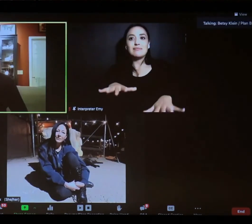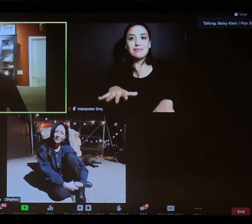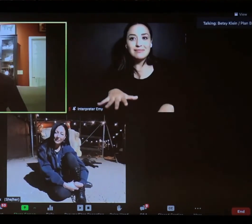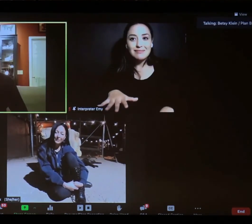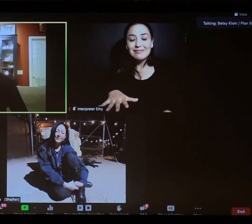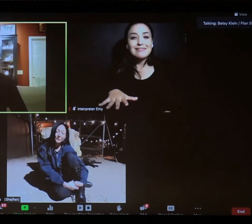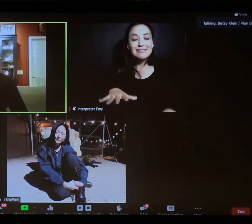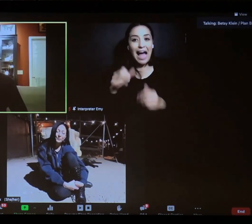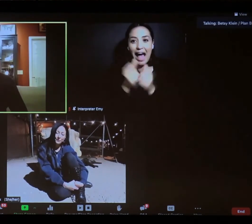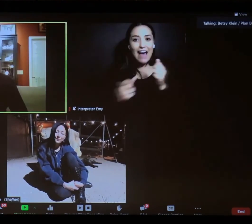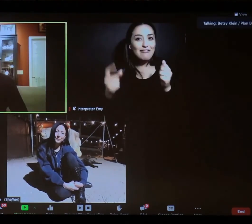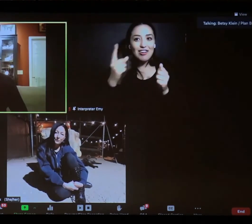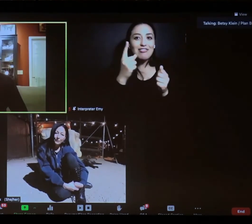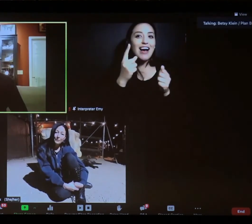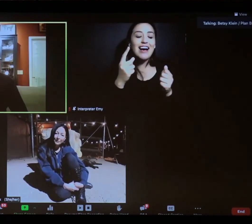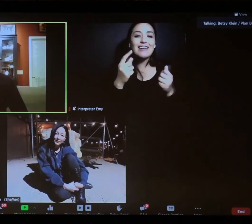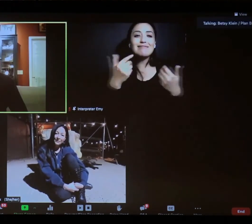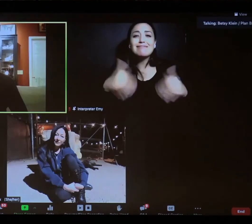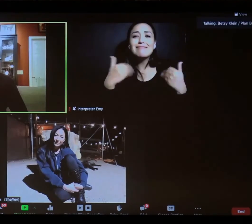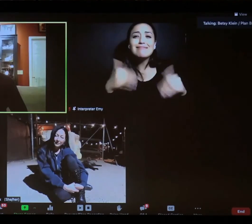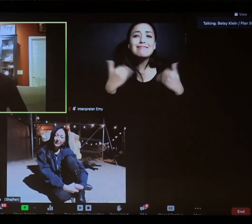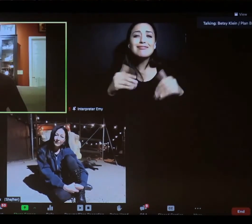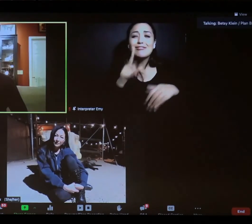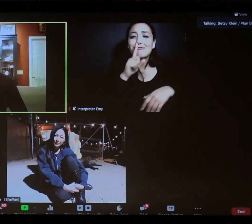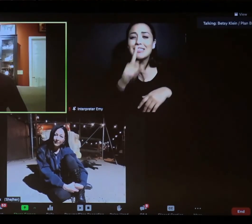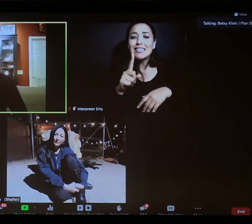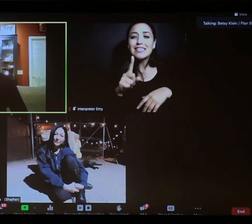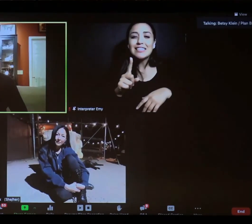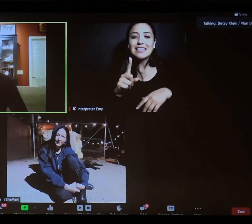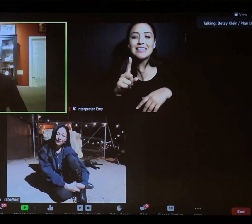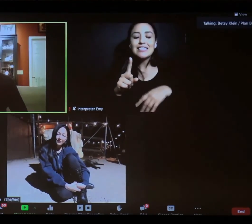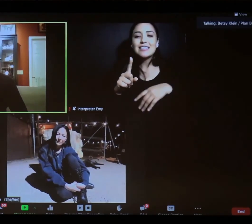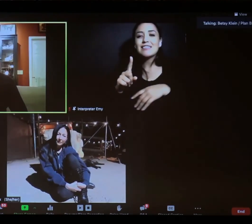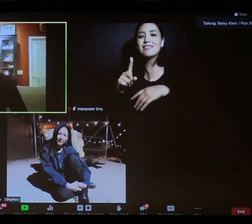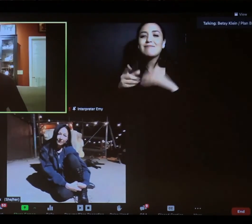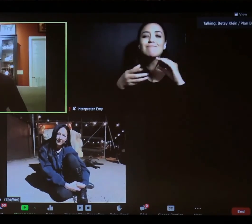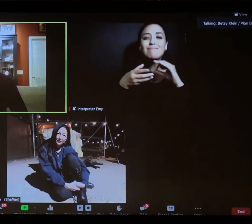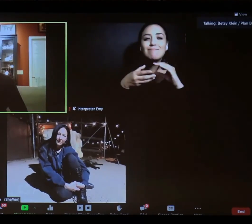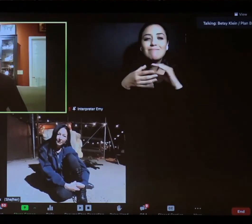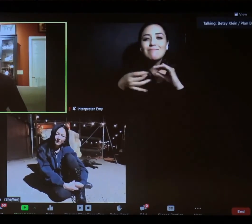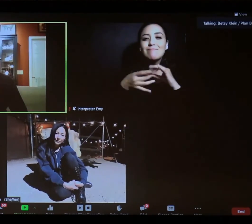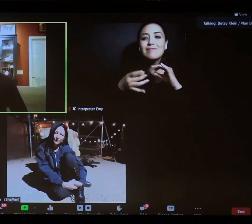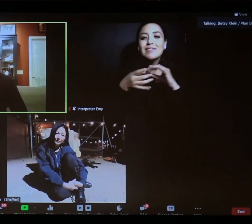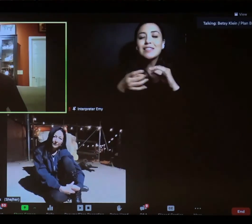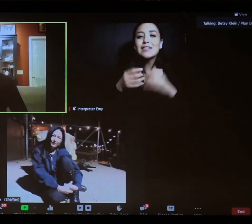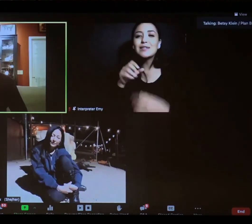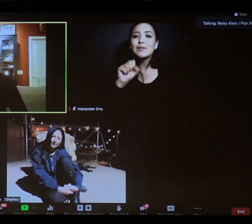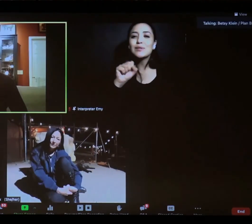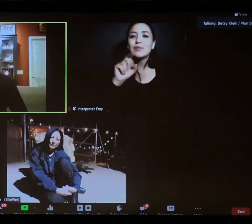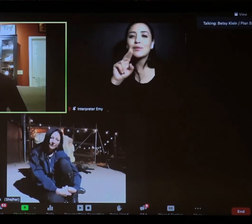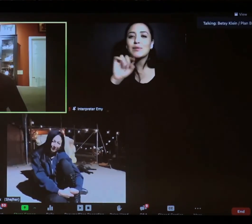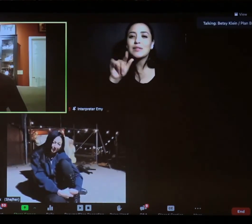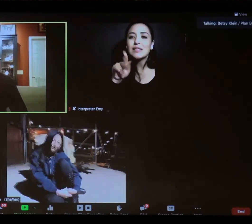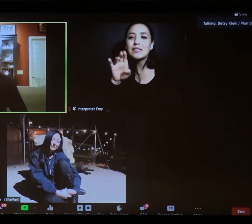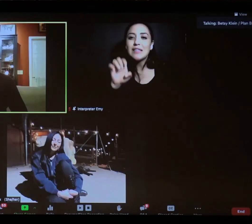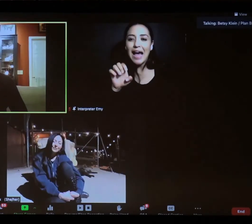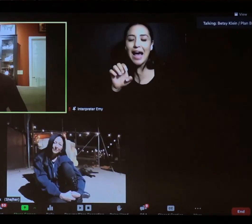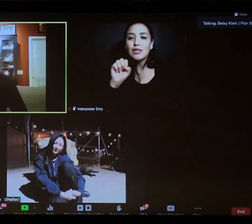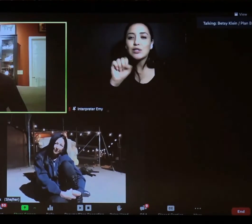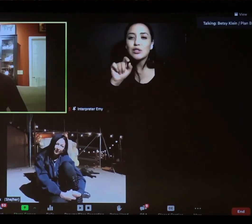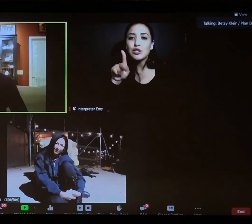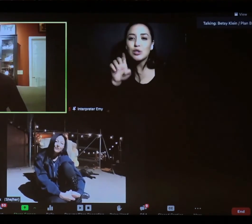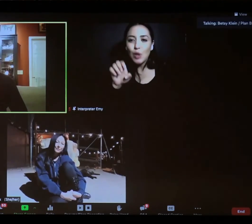great to have Tom here for the first time. I'll just talk to the afternoon for the moment. Suzanne Stone, I really admire her many decades of dedicated